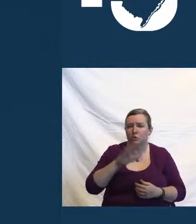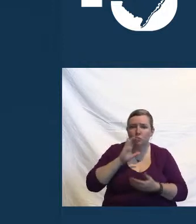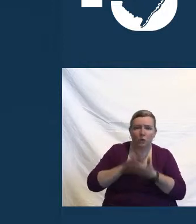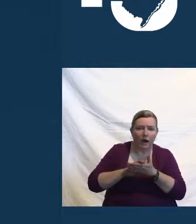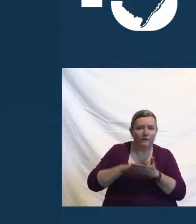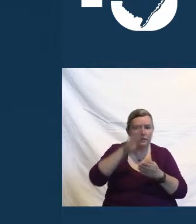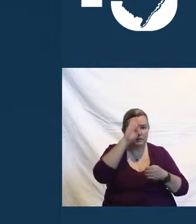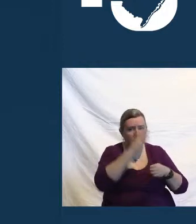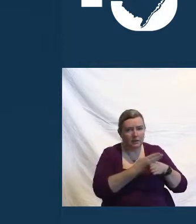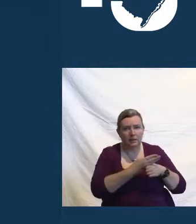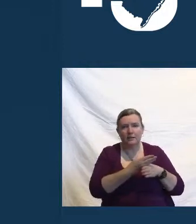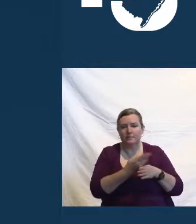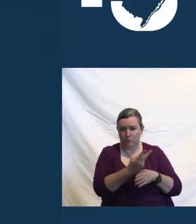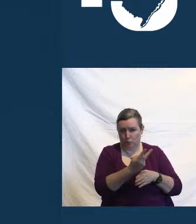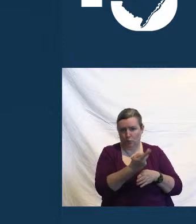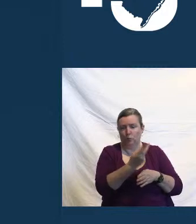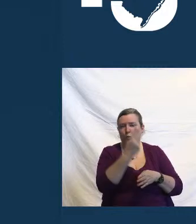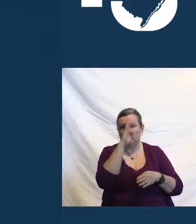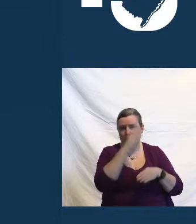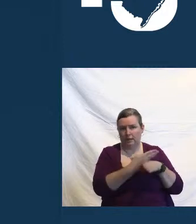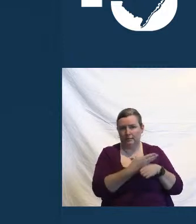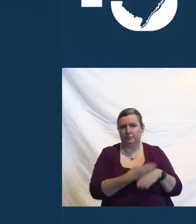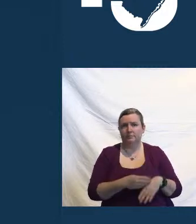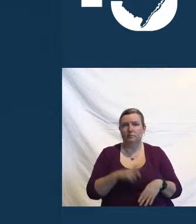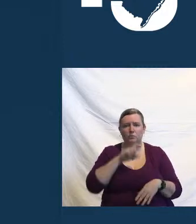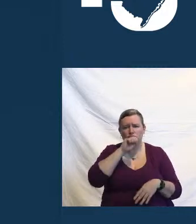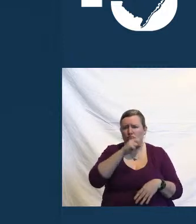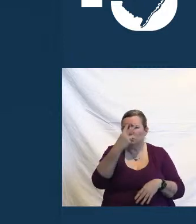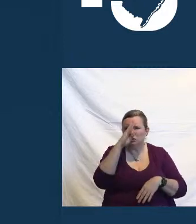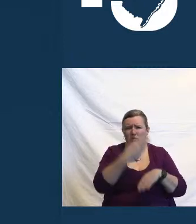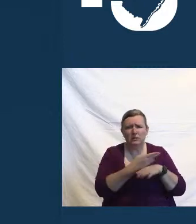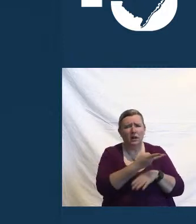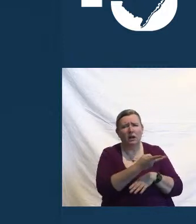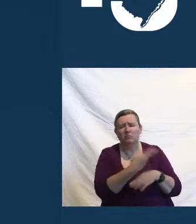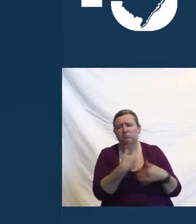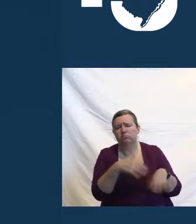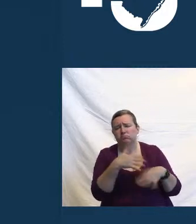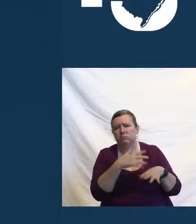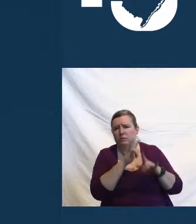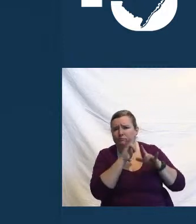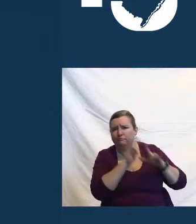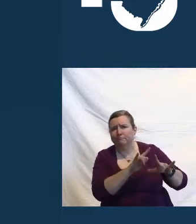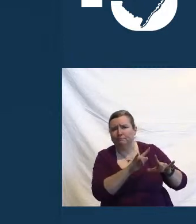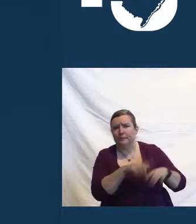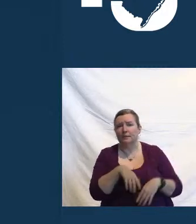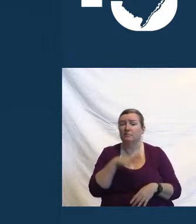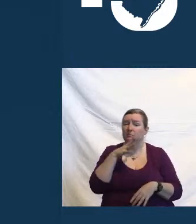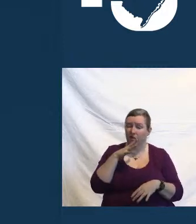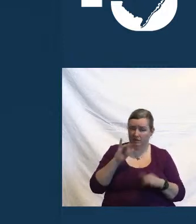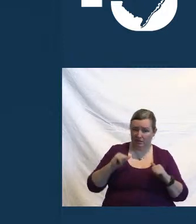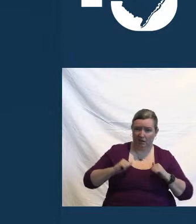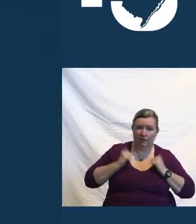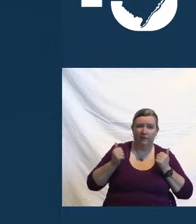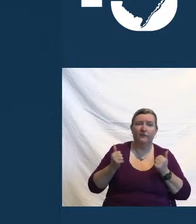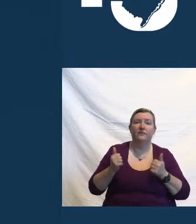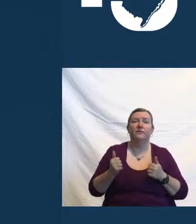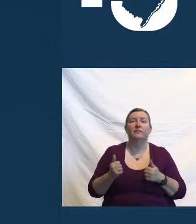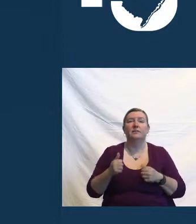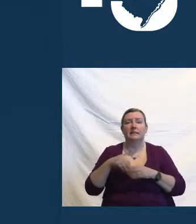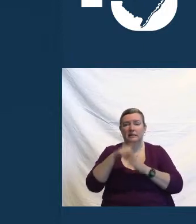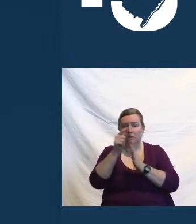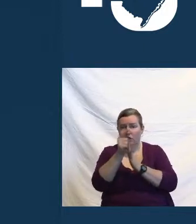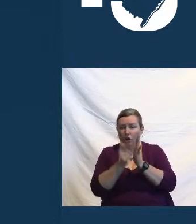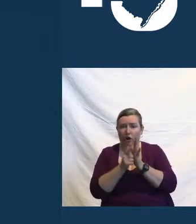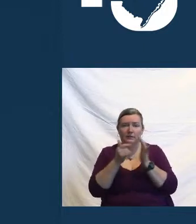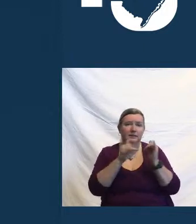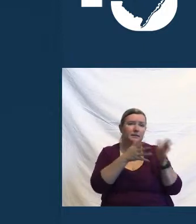Jackson. Those two were his pride and joy. Steve is also survived by his mom Mary and his in-laws, countless friends, and of course,